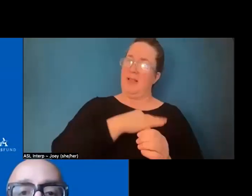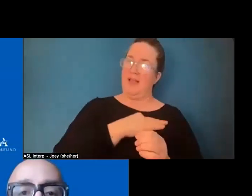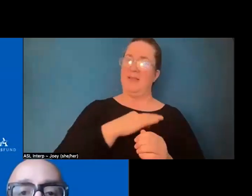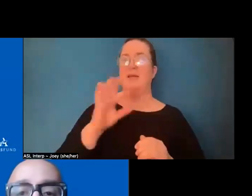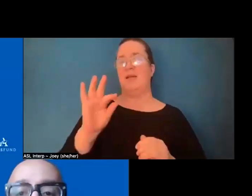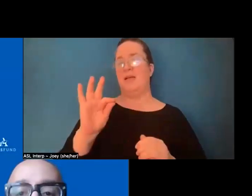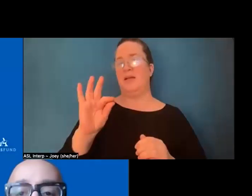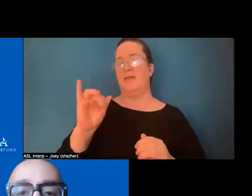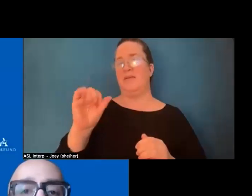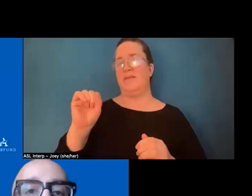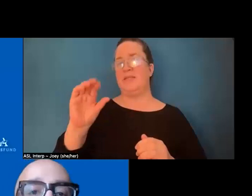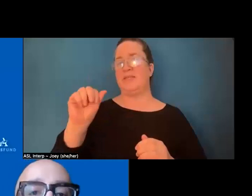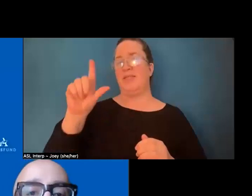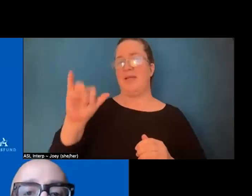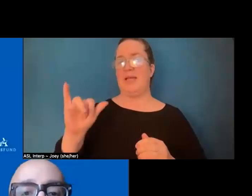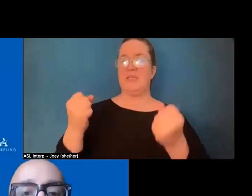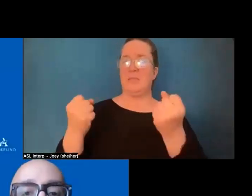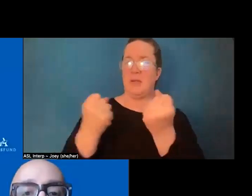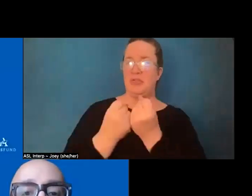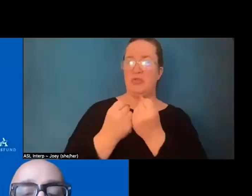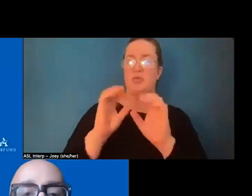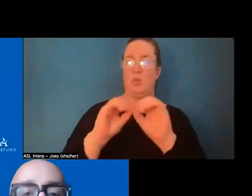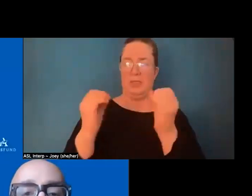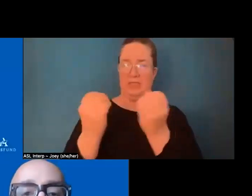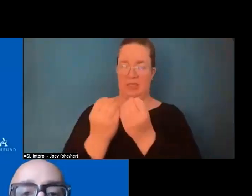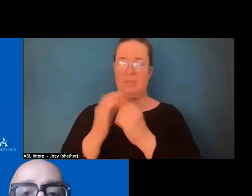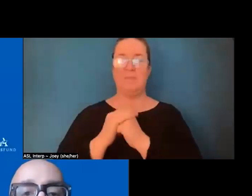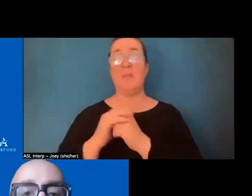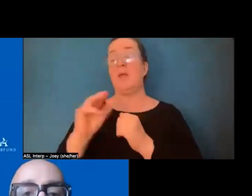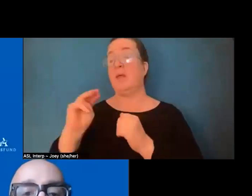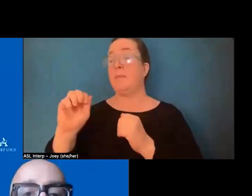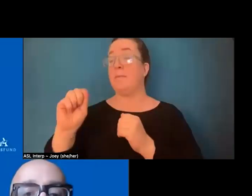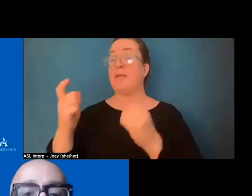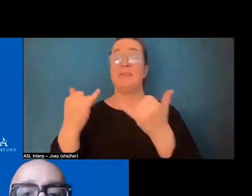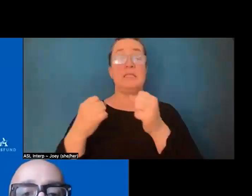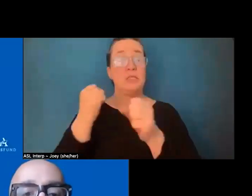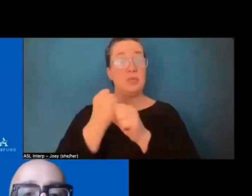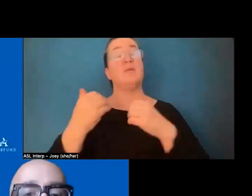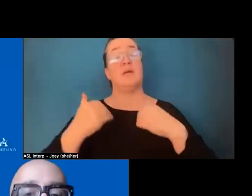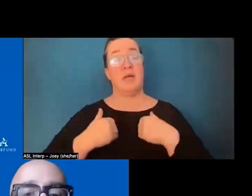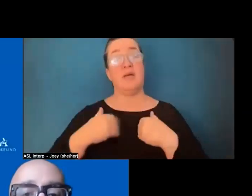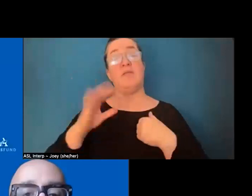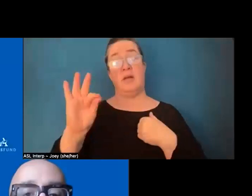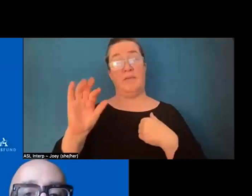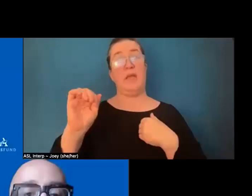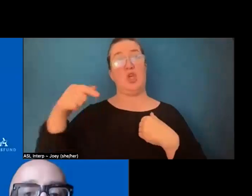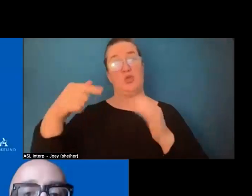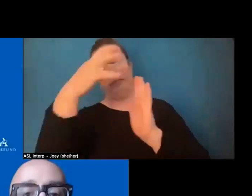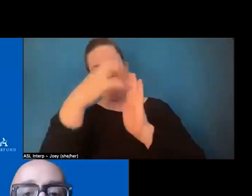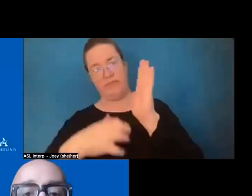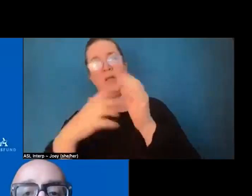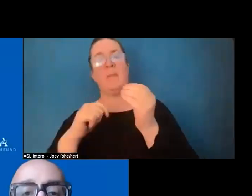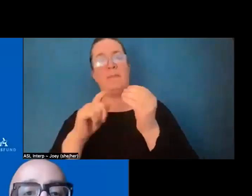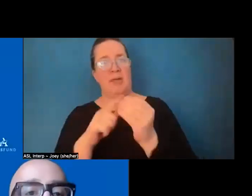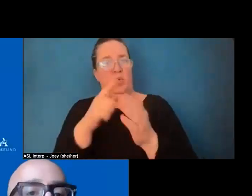added a robust section of the FAQ with specific instructions for fiscally sponsored organizations. We